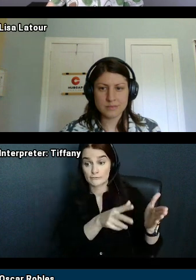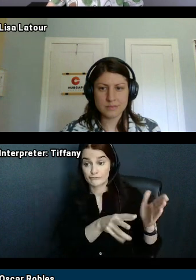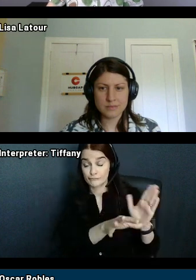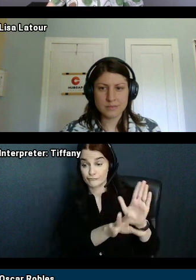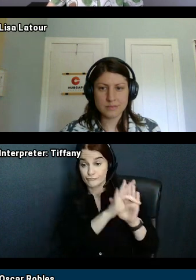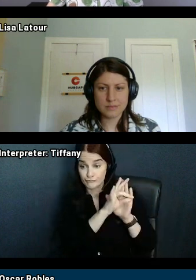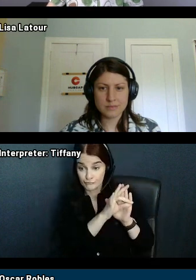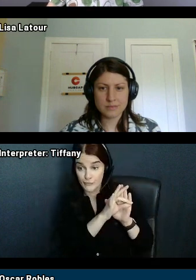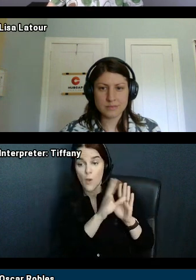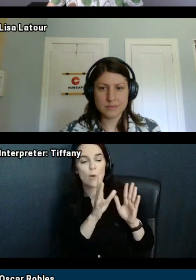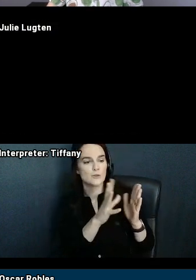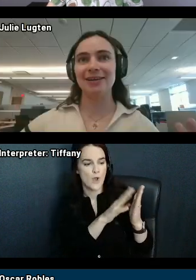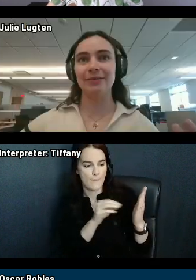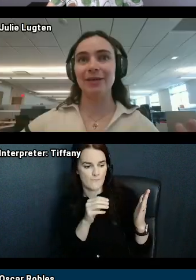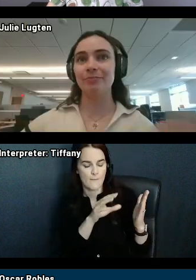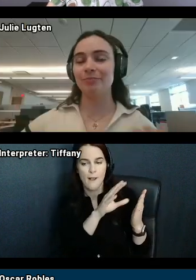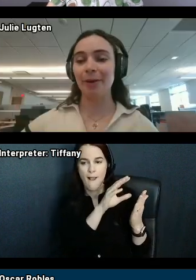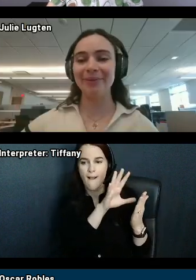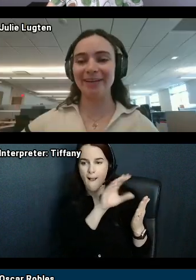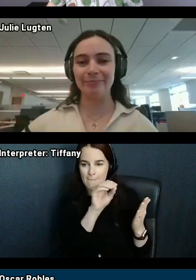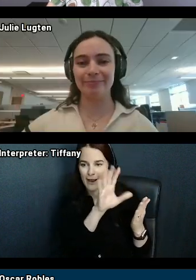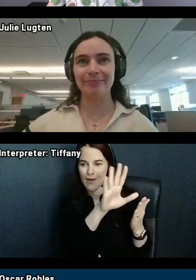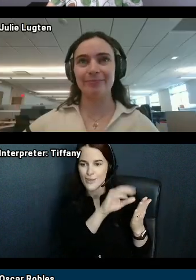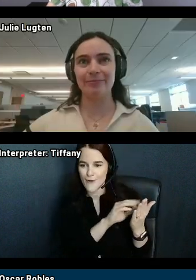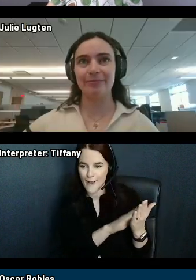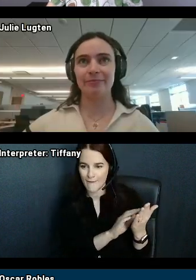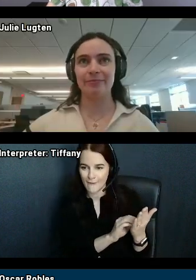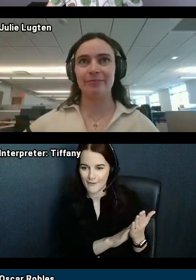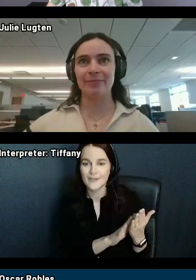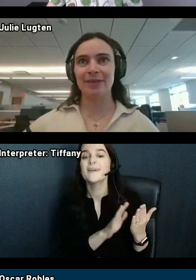record, the answer here is going to be company.